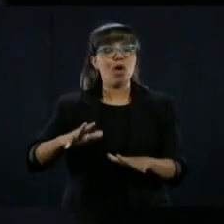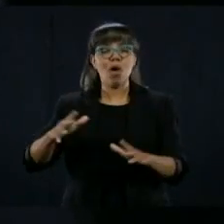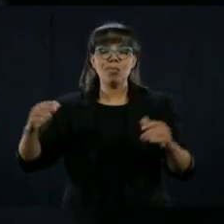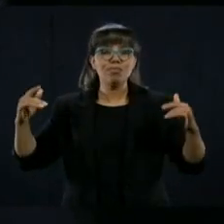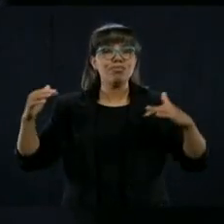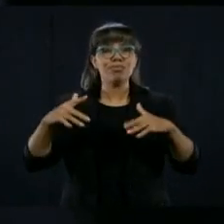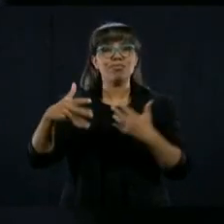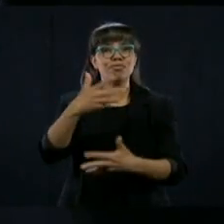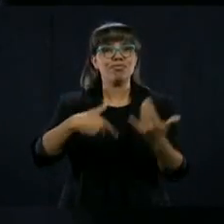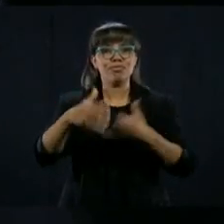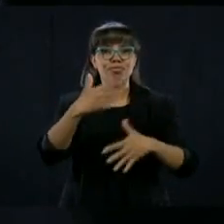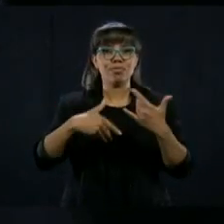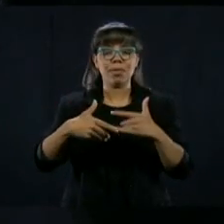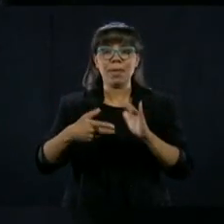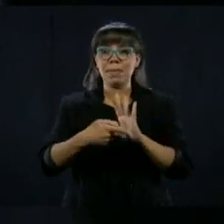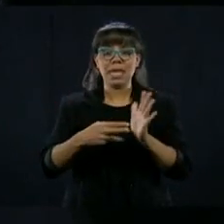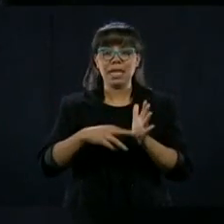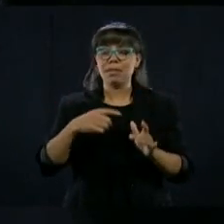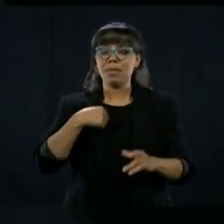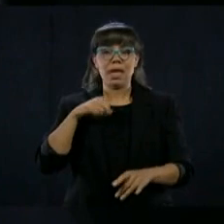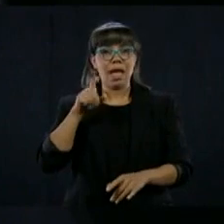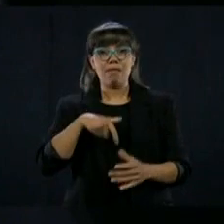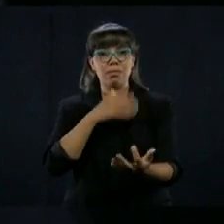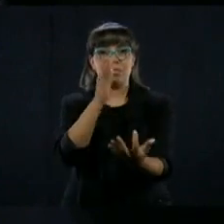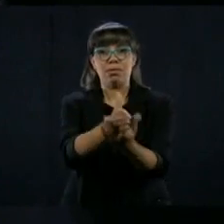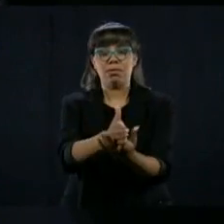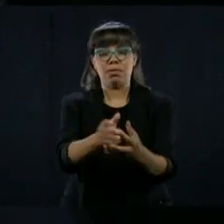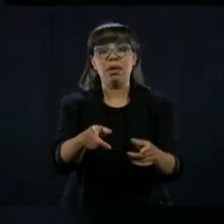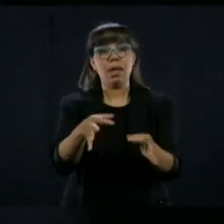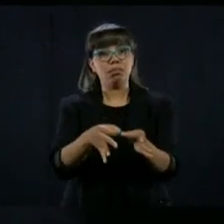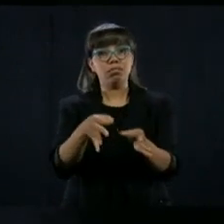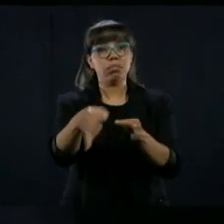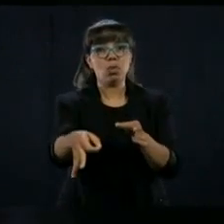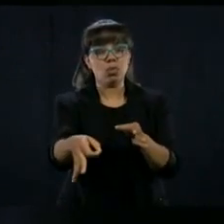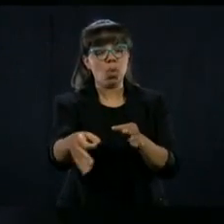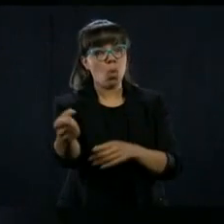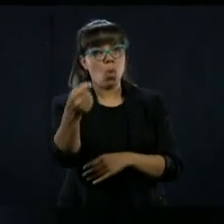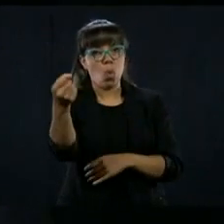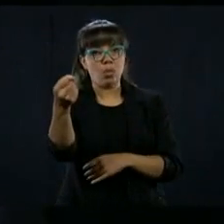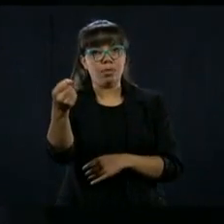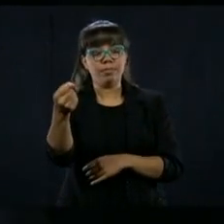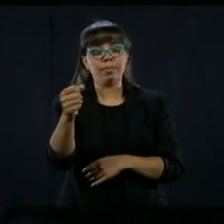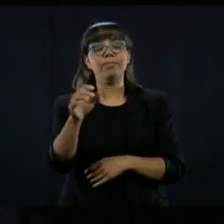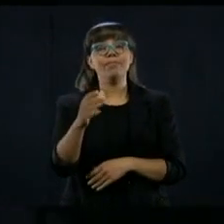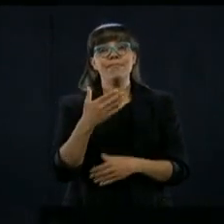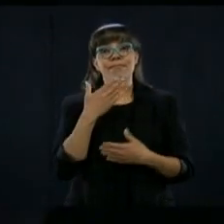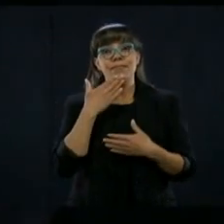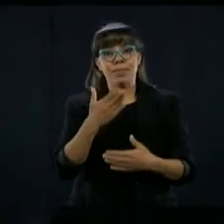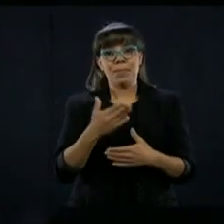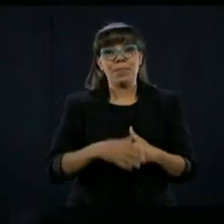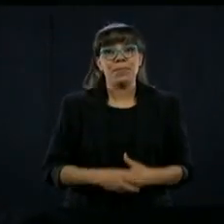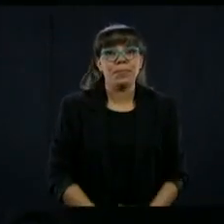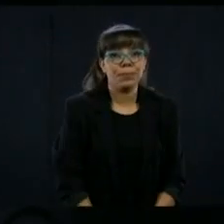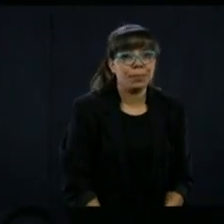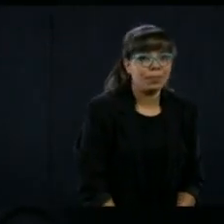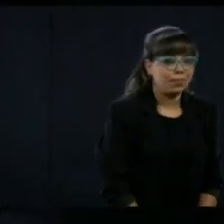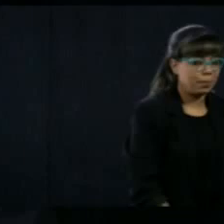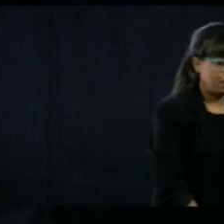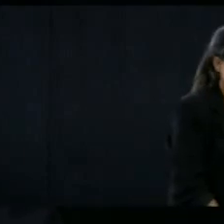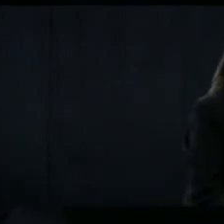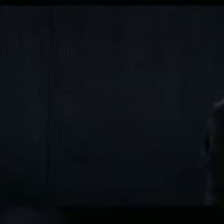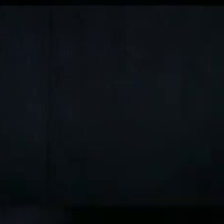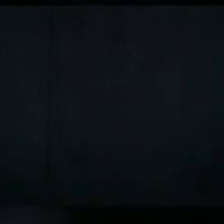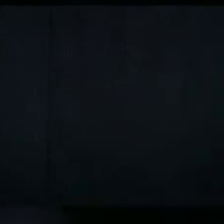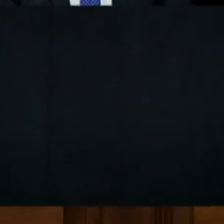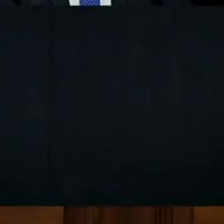reopening. So I'm counting on you all. Thank you. Merci, Monsieur le Premier Ministre. Thank you,